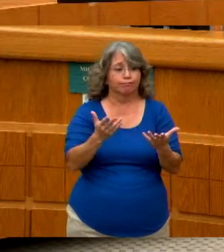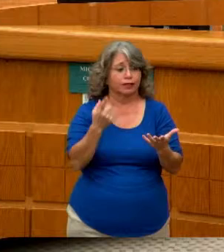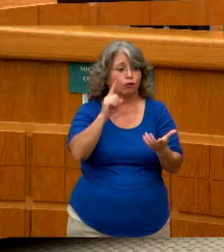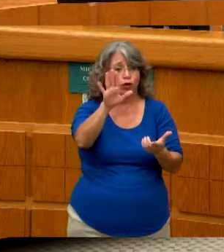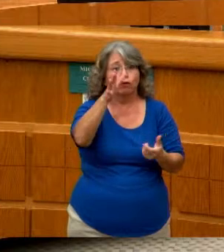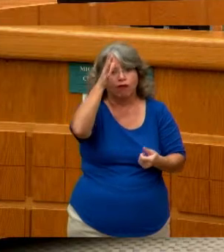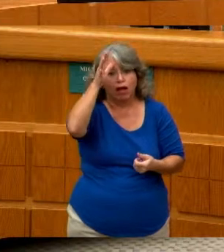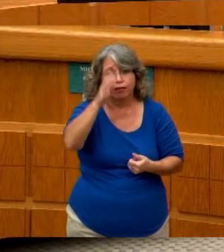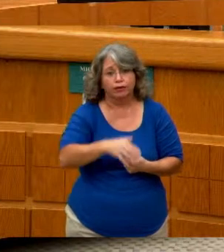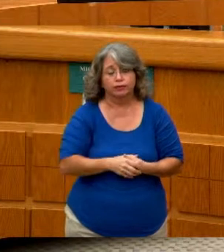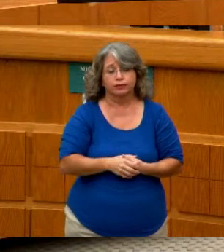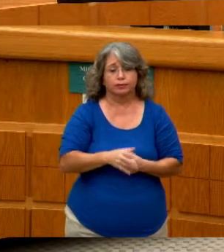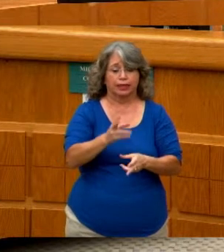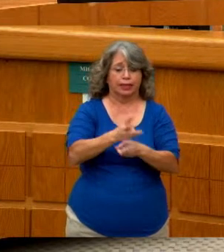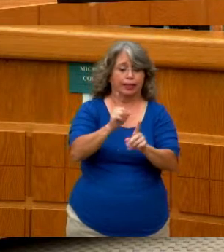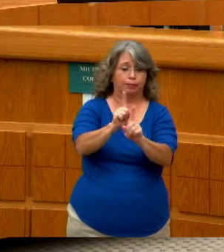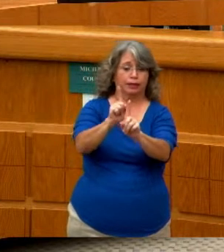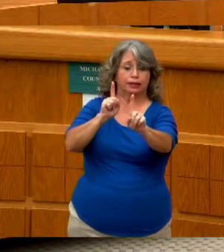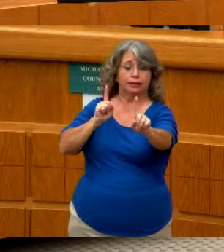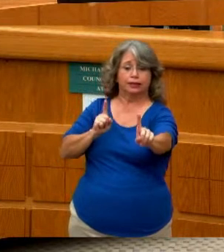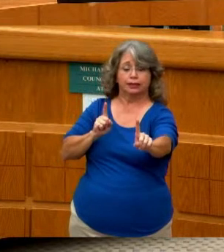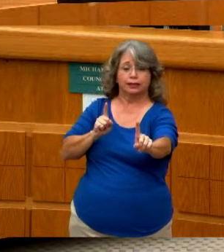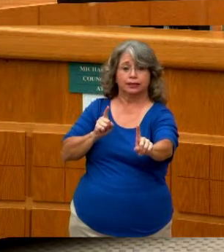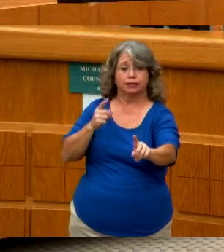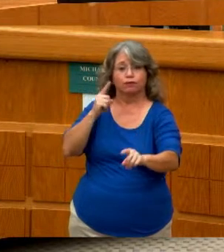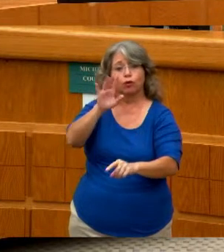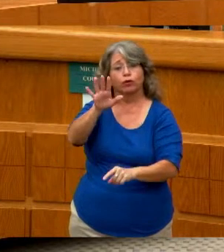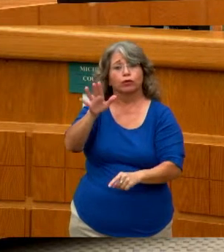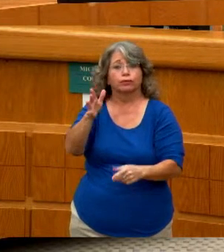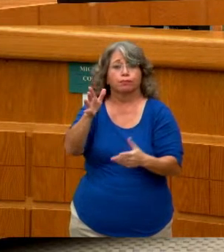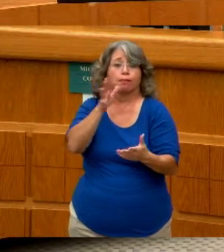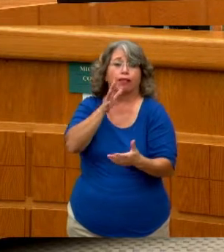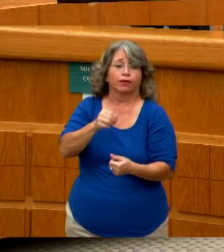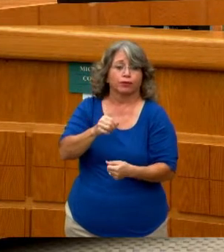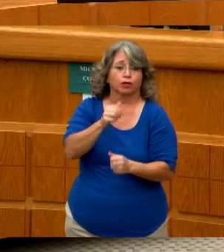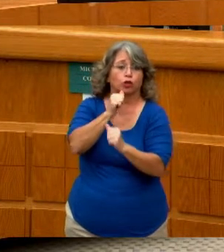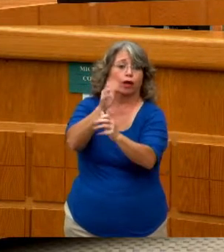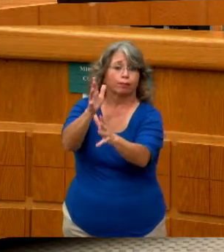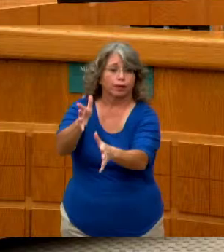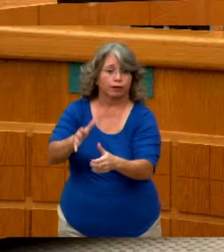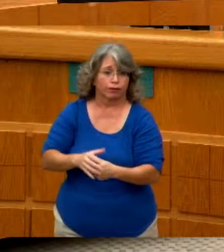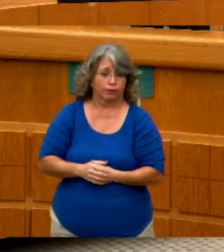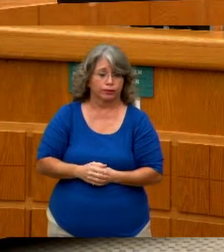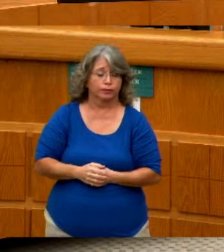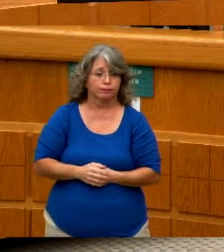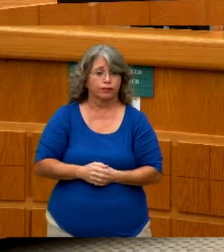Wash your hands. Do it for your father. Social distance.